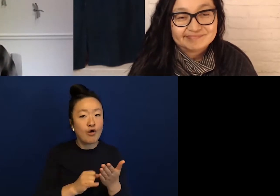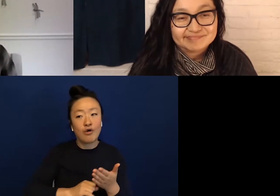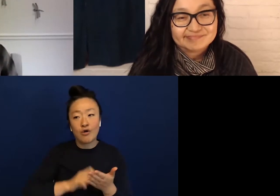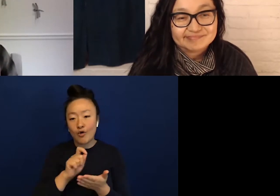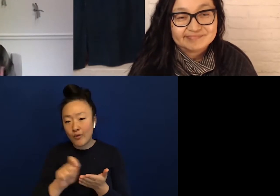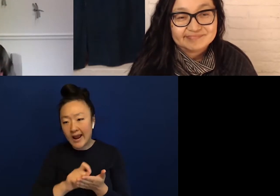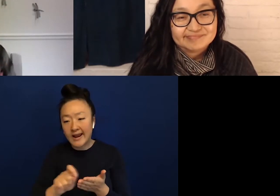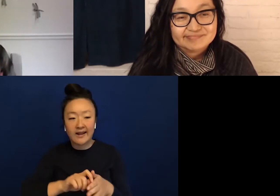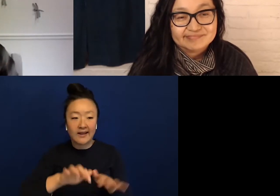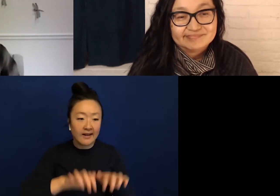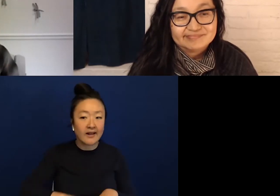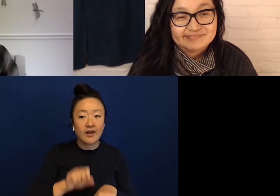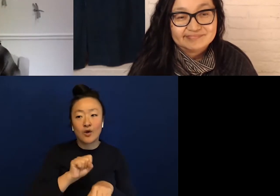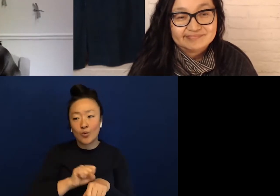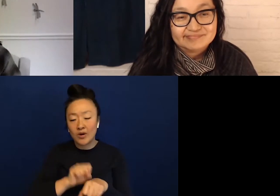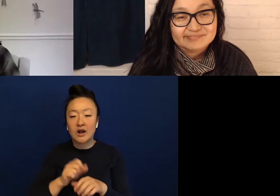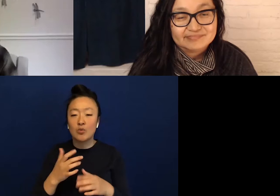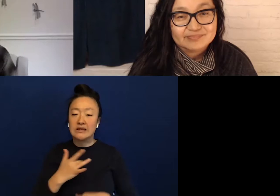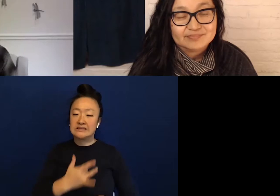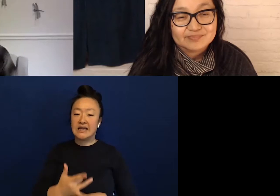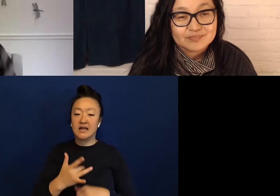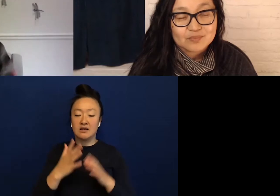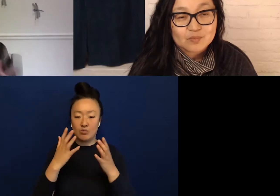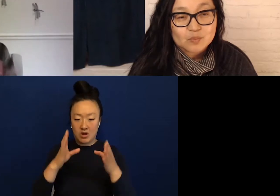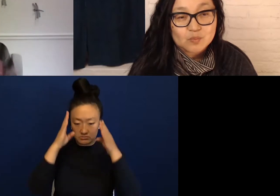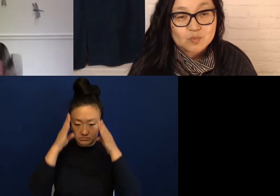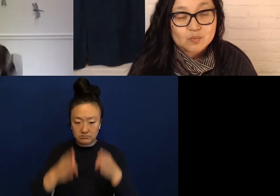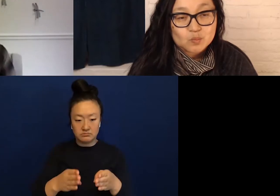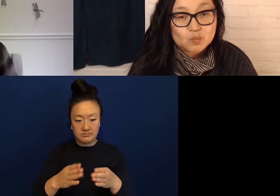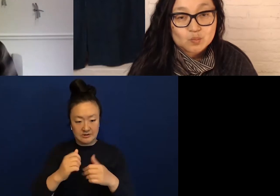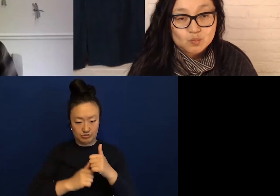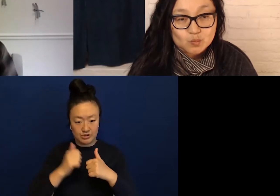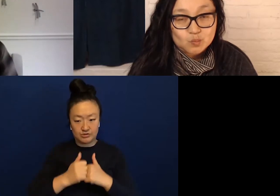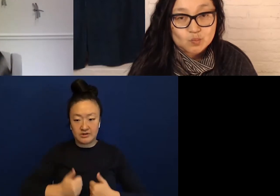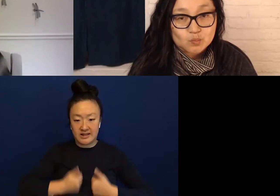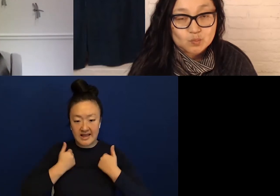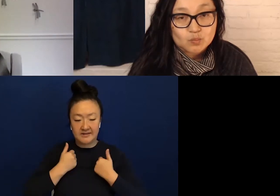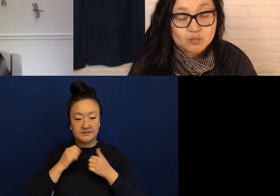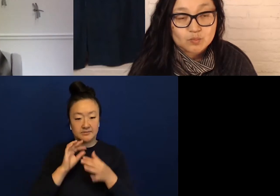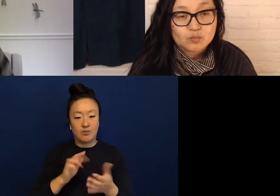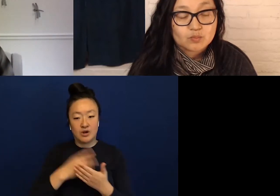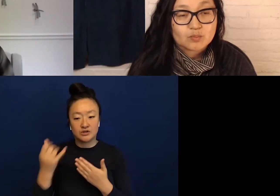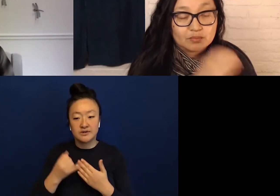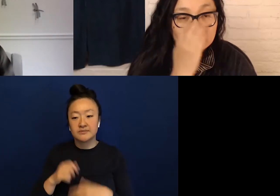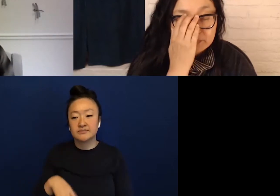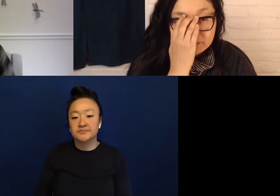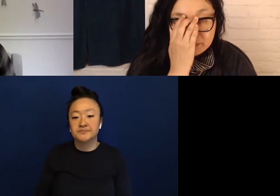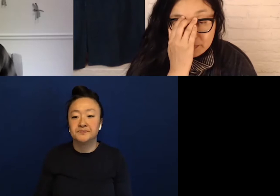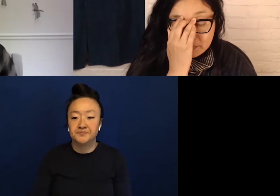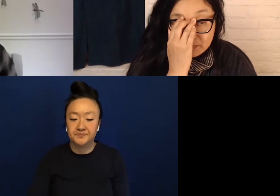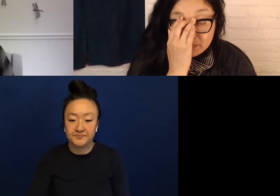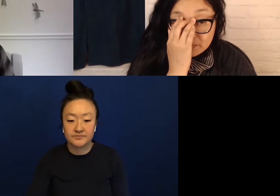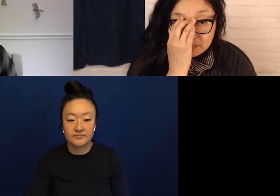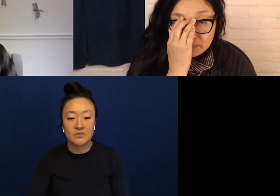but we tend to want to structure our lives around projects. And Alice has this Teaching Shape, you know, project, which